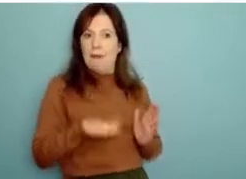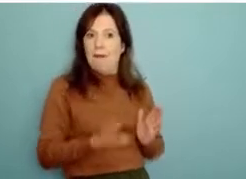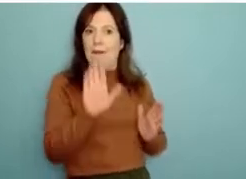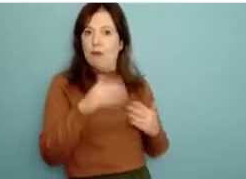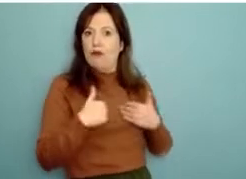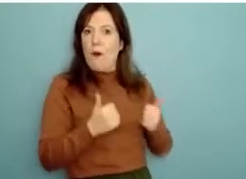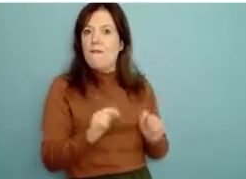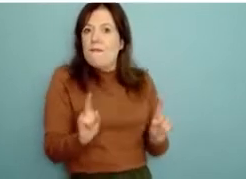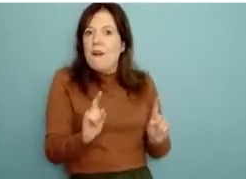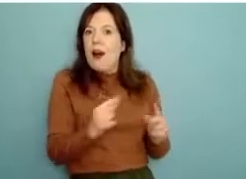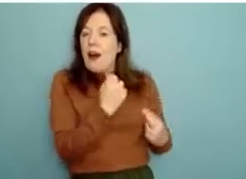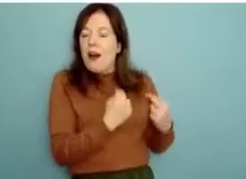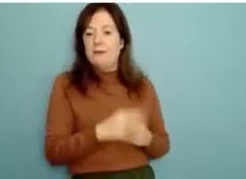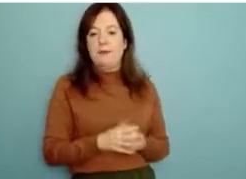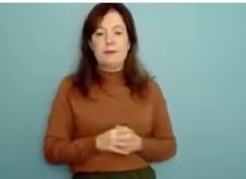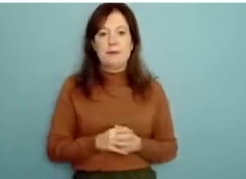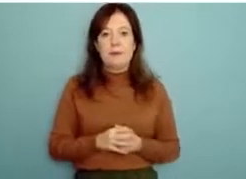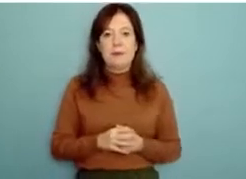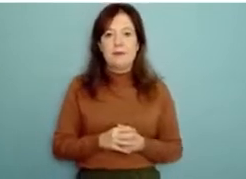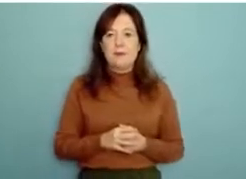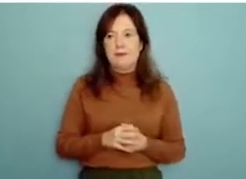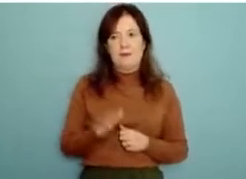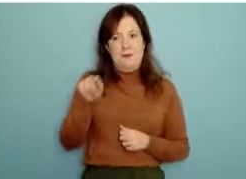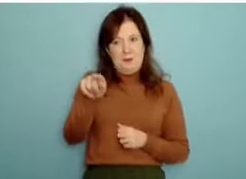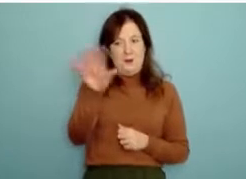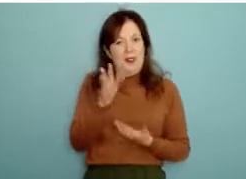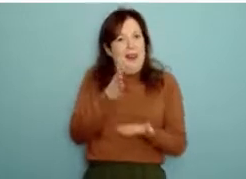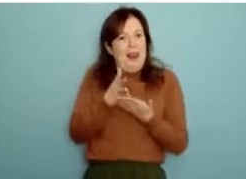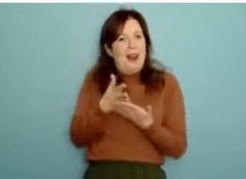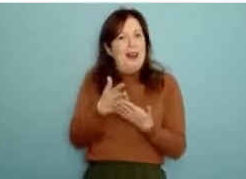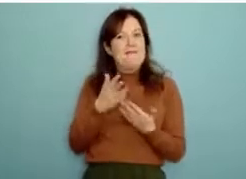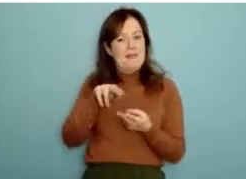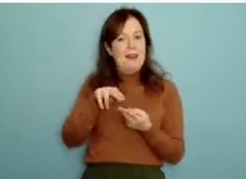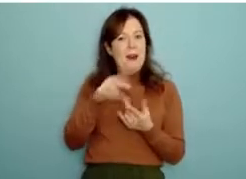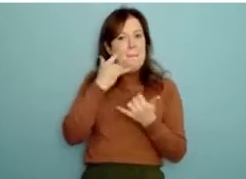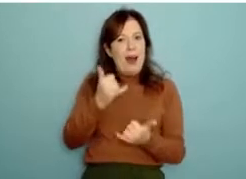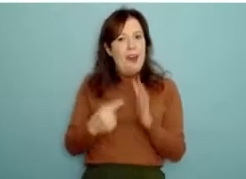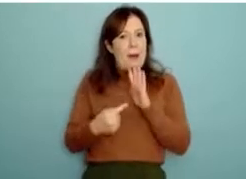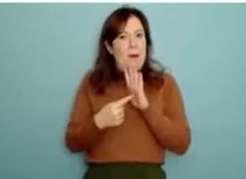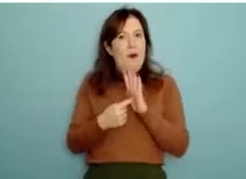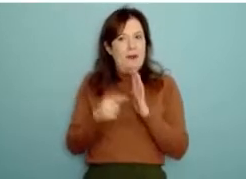Certainly your passion for measures comes through. In this next slide, why didn't you tell us about it?